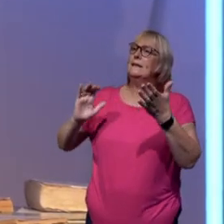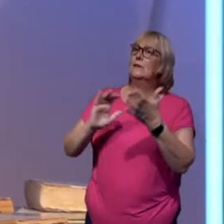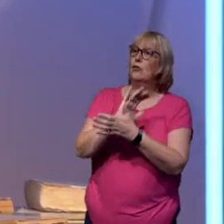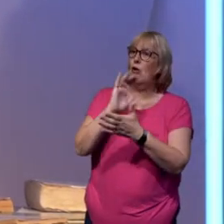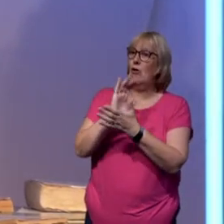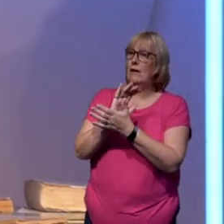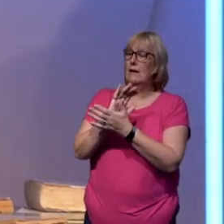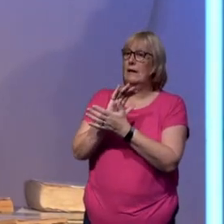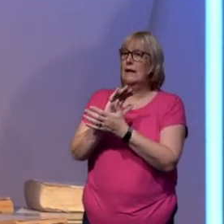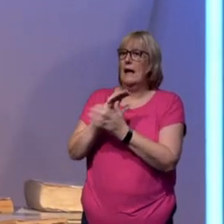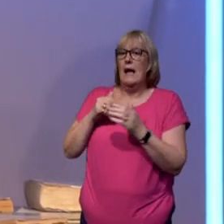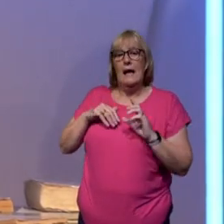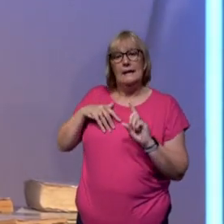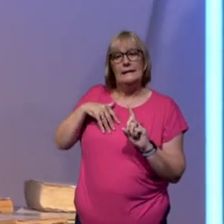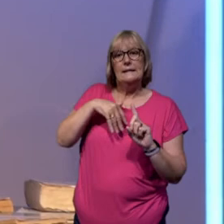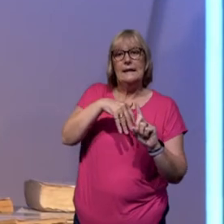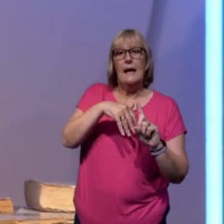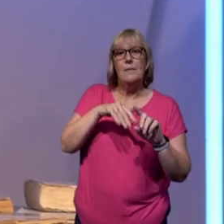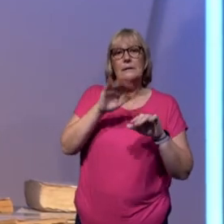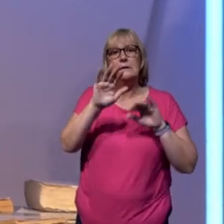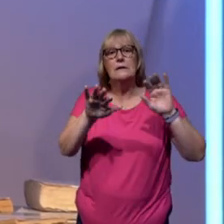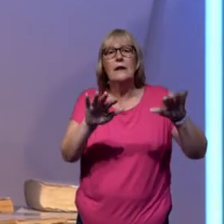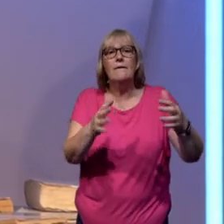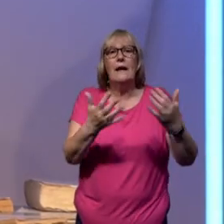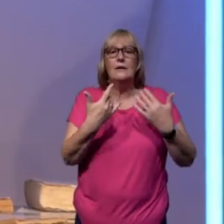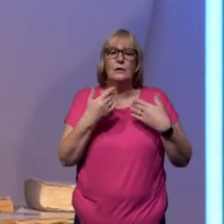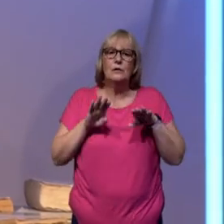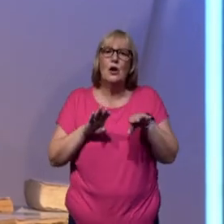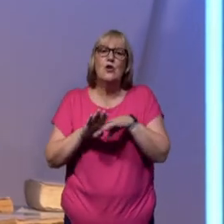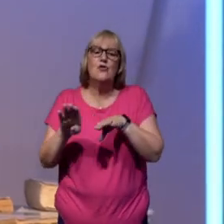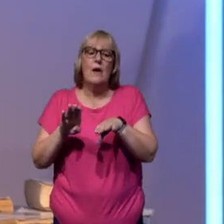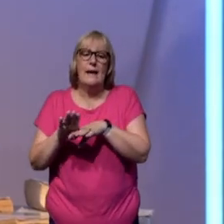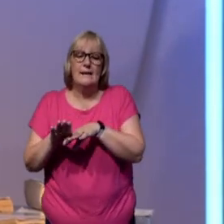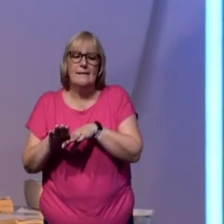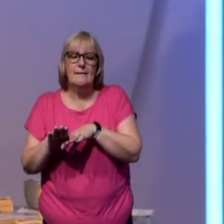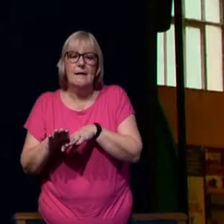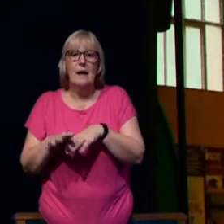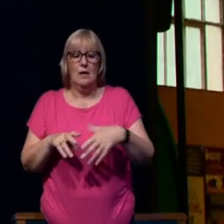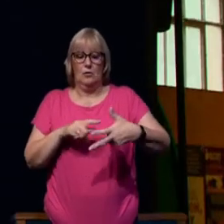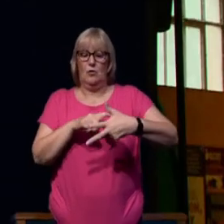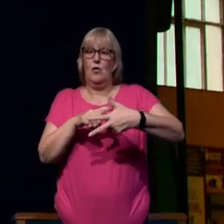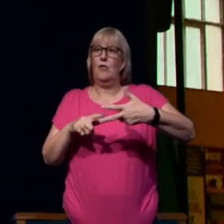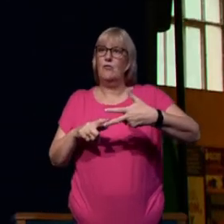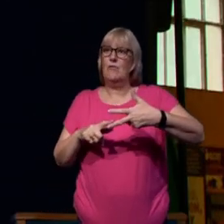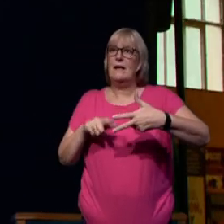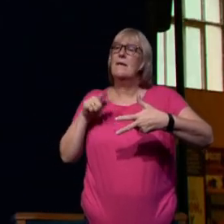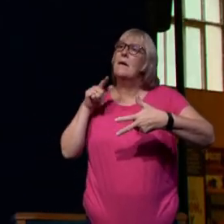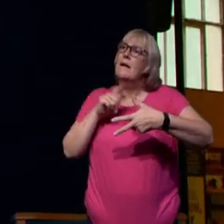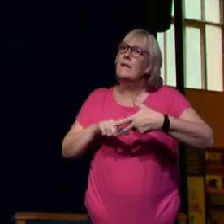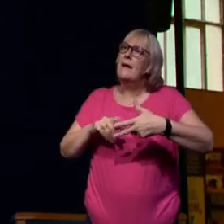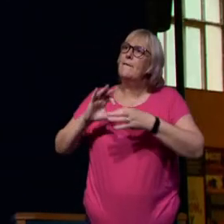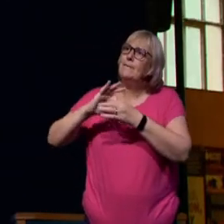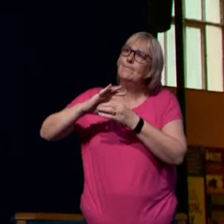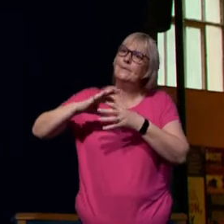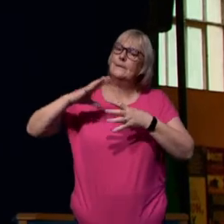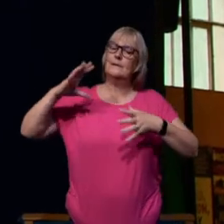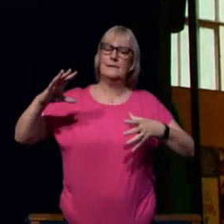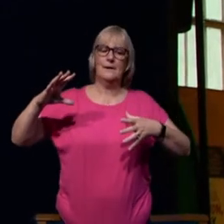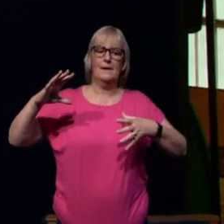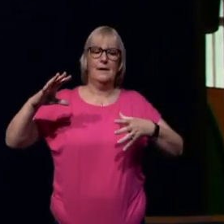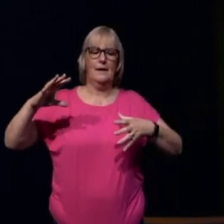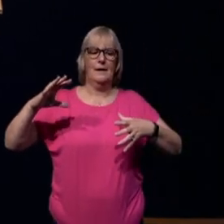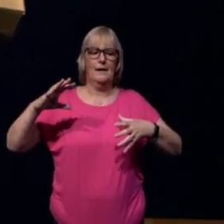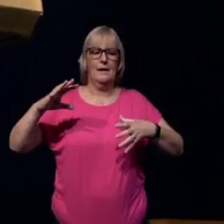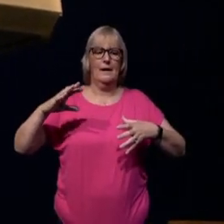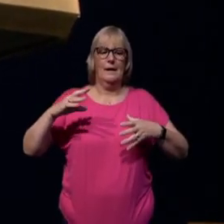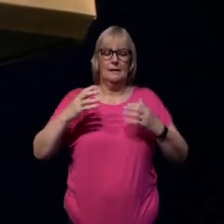training. If you look at the people who've fallen, there's been a problem in their sin, grace, joy. So the first thing I do is I grow downwards and